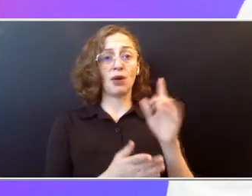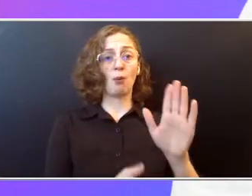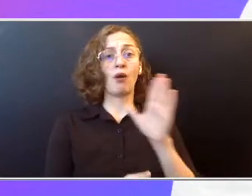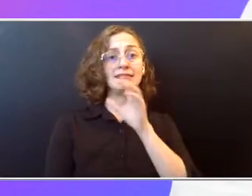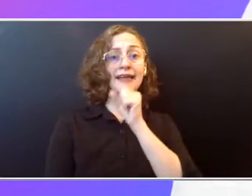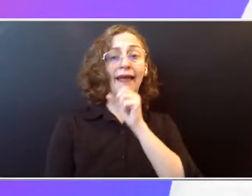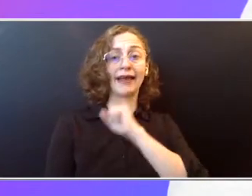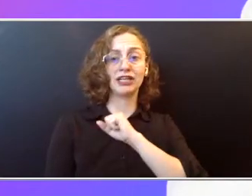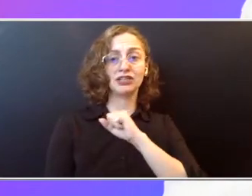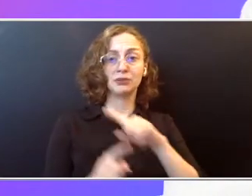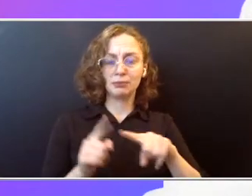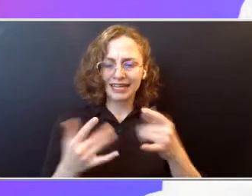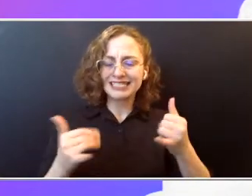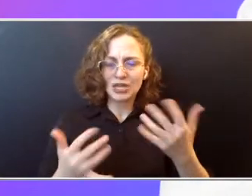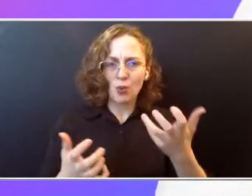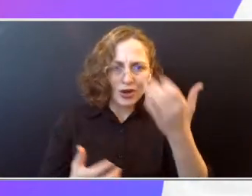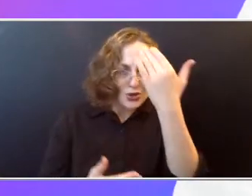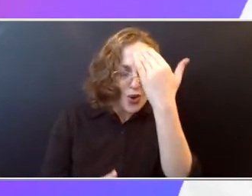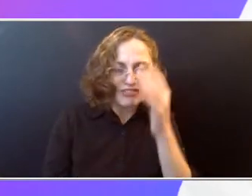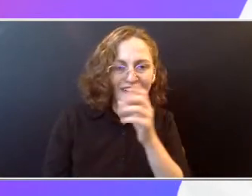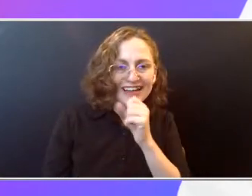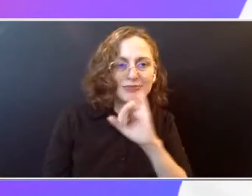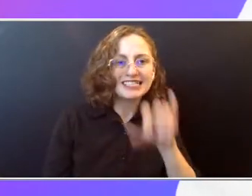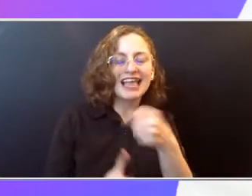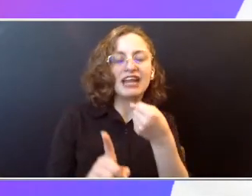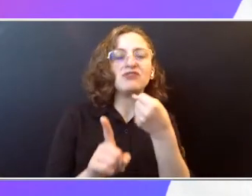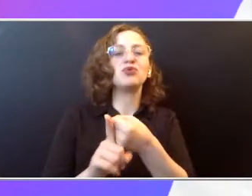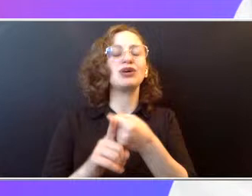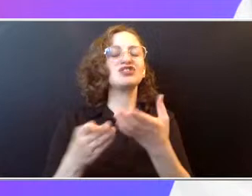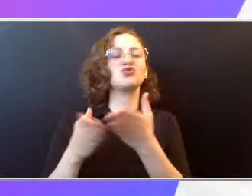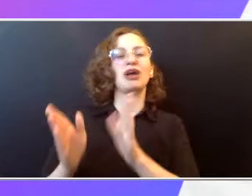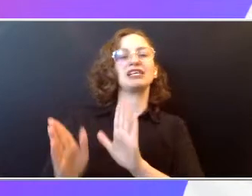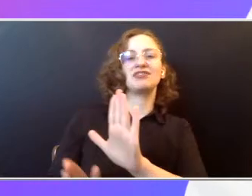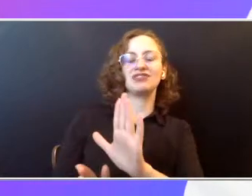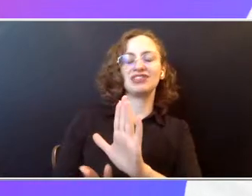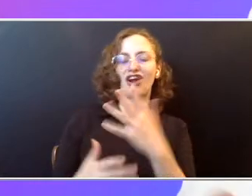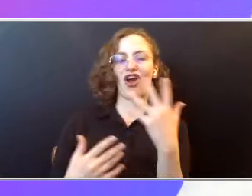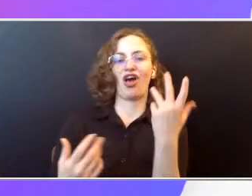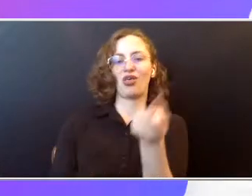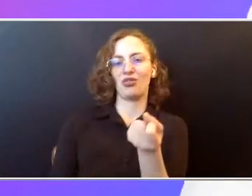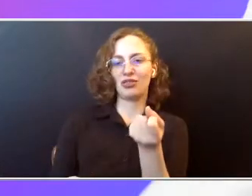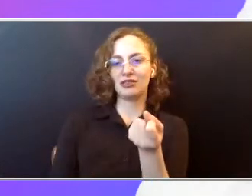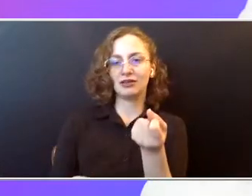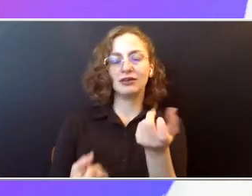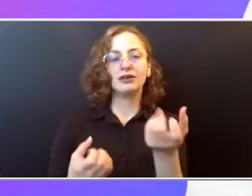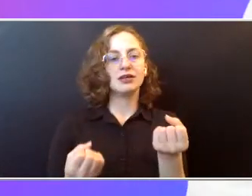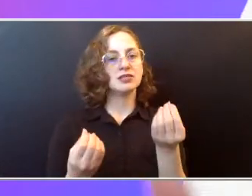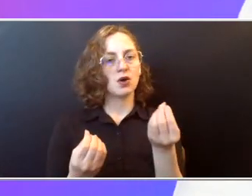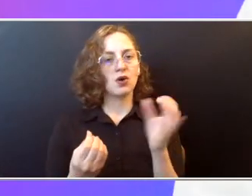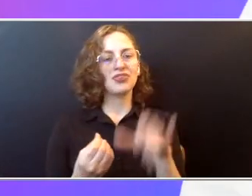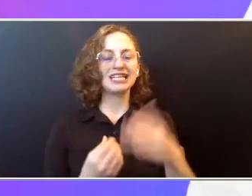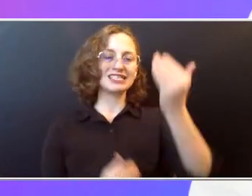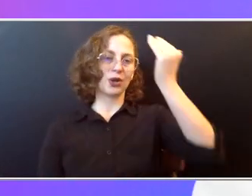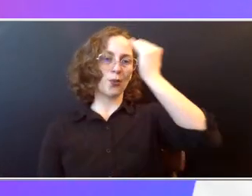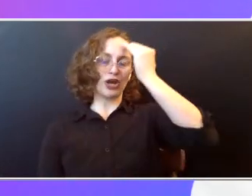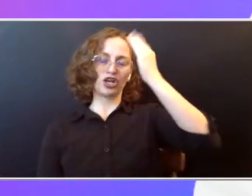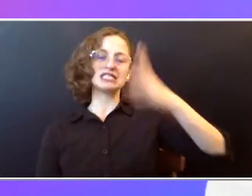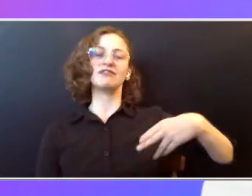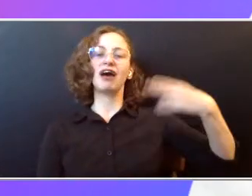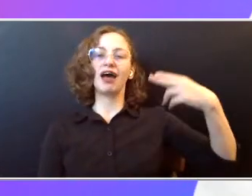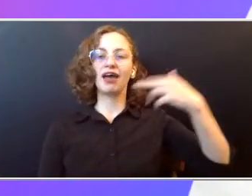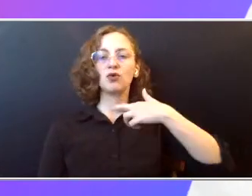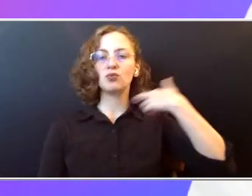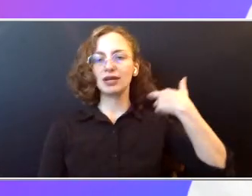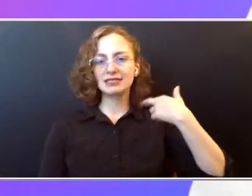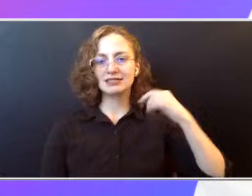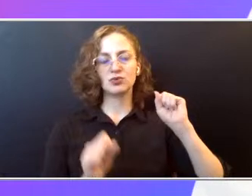risk of developing events in the near future compared to the 25 based on their risk factors. So it's an awareness of higher risk that you could be more aggressive on treating